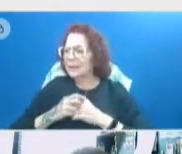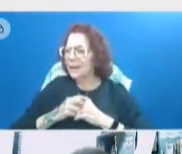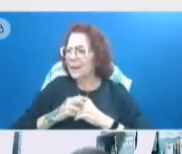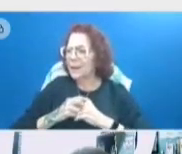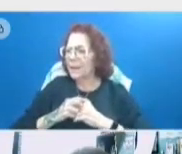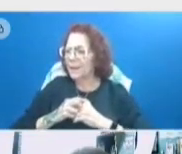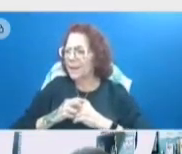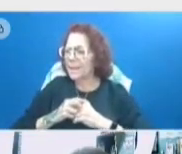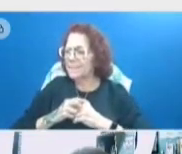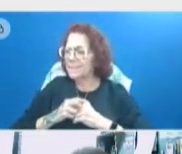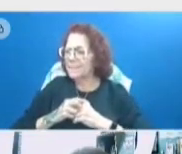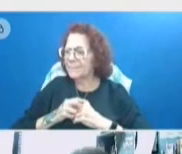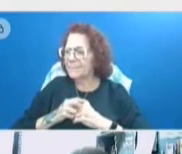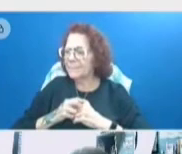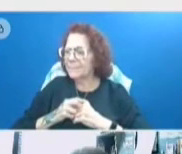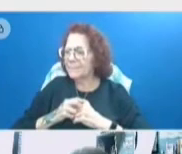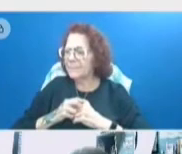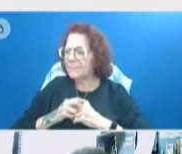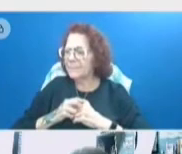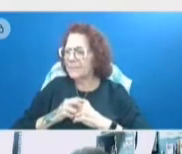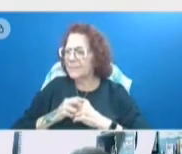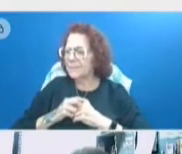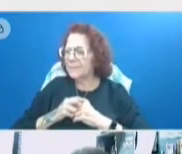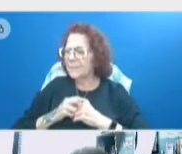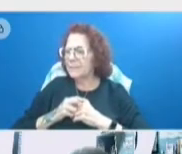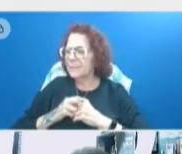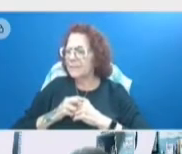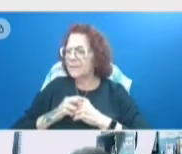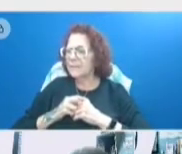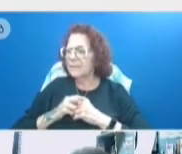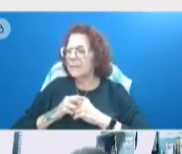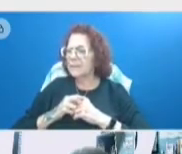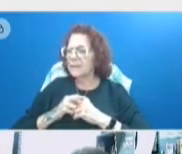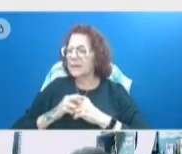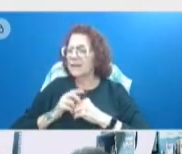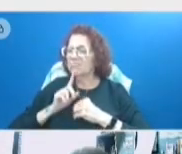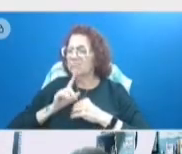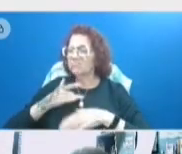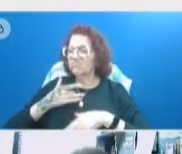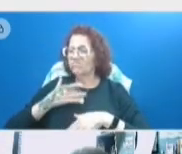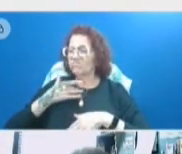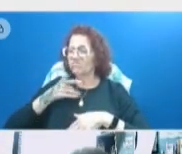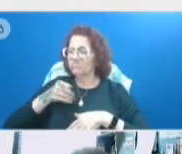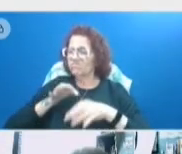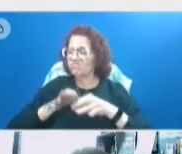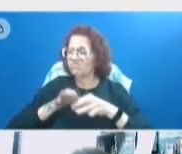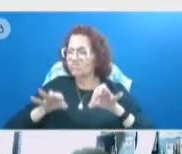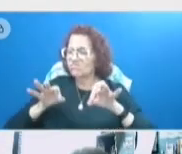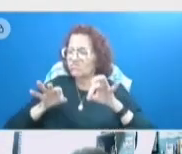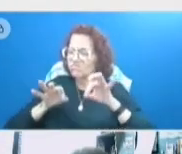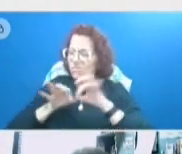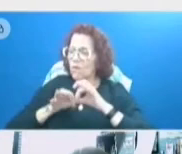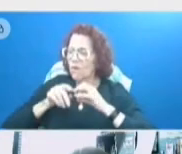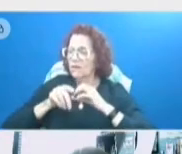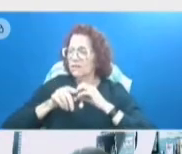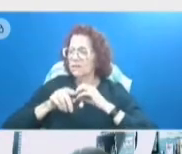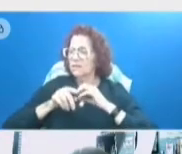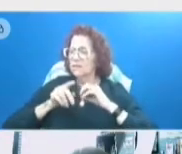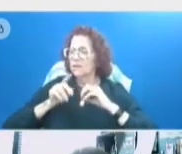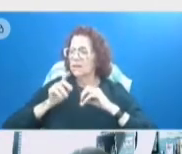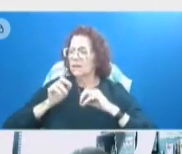believe it's important for us to have a role in the enforcement of the election law. And I would